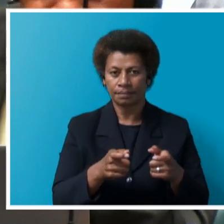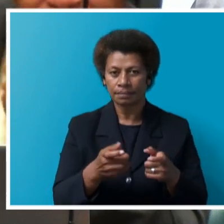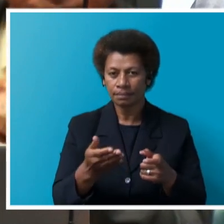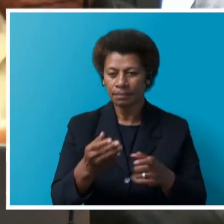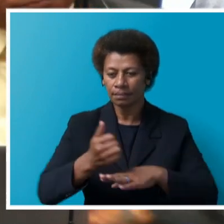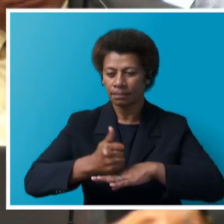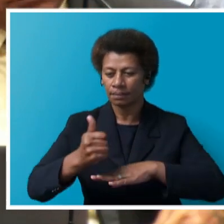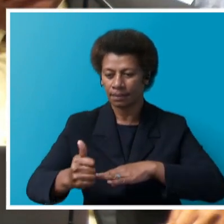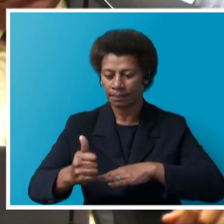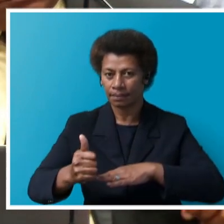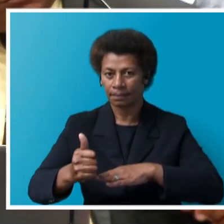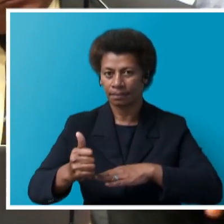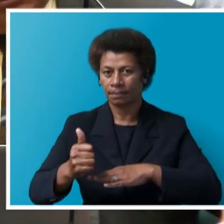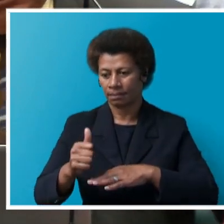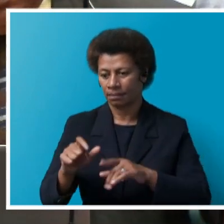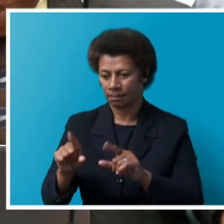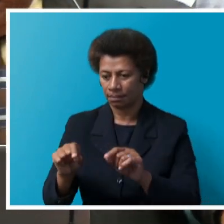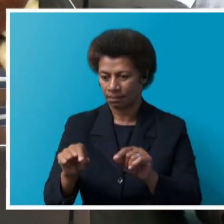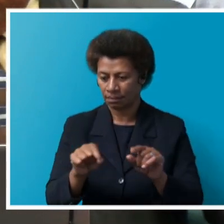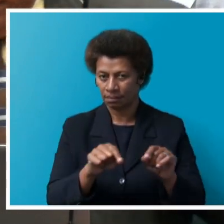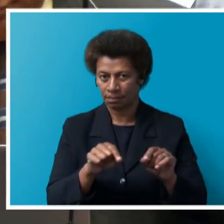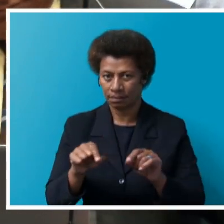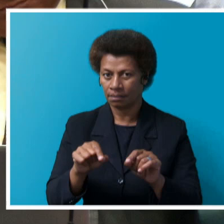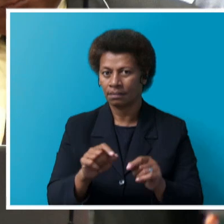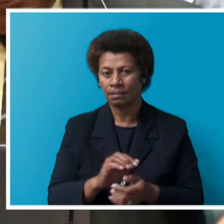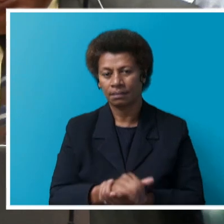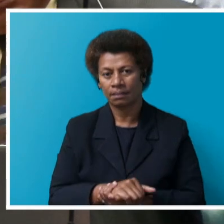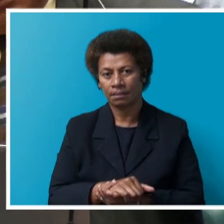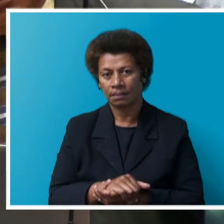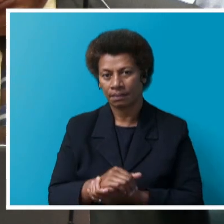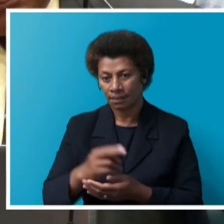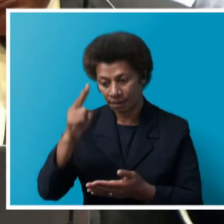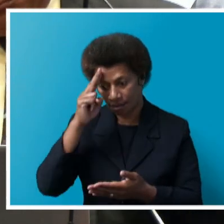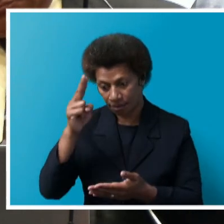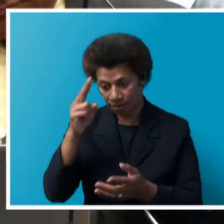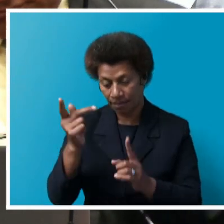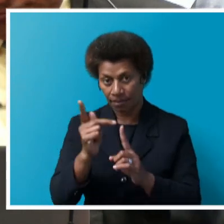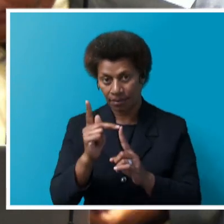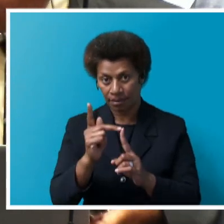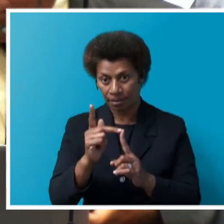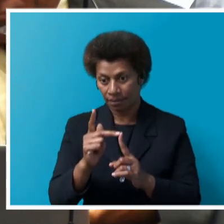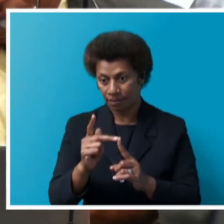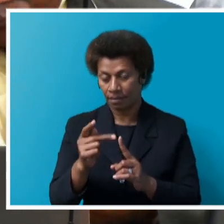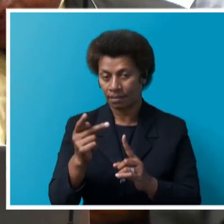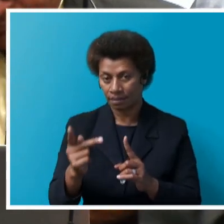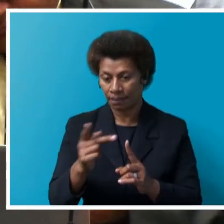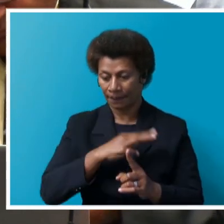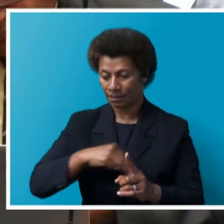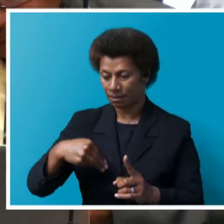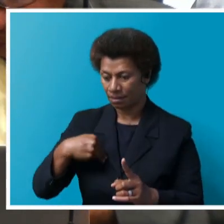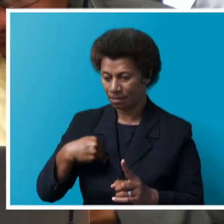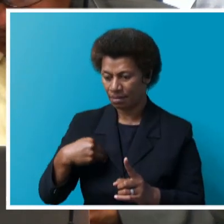cross-government action is in service of existing national priorities and ministerial mandates, whether it be in relation